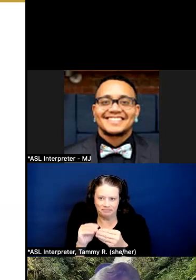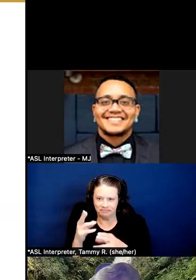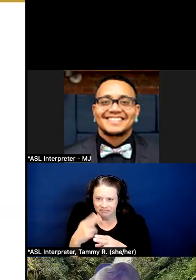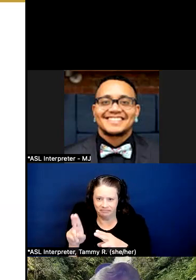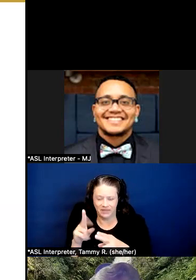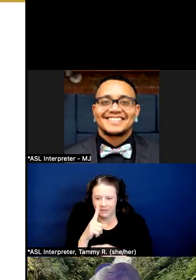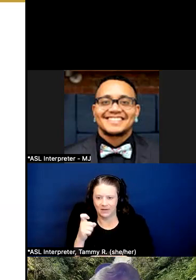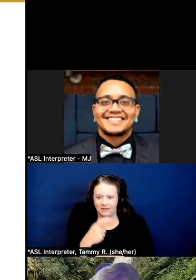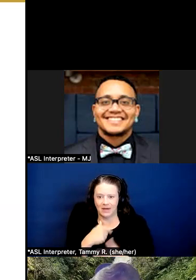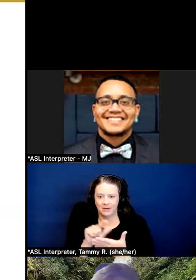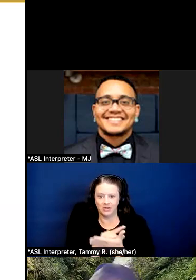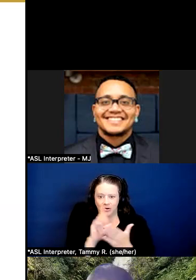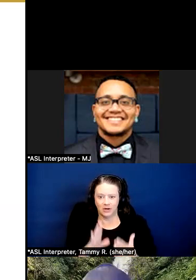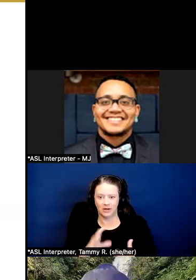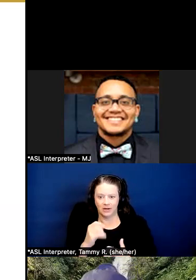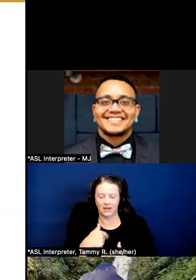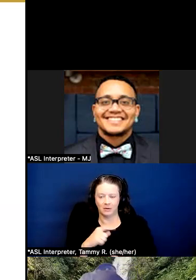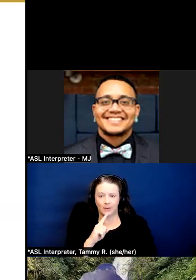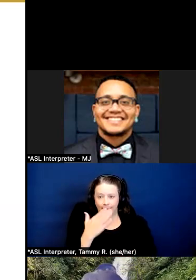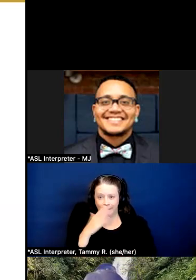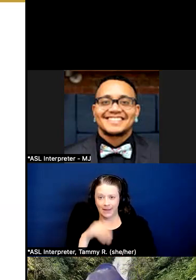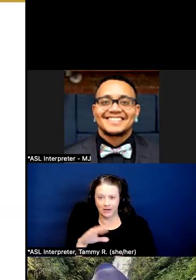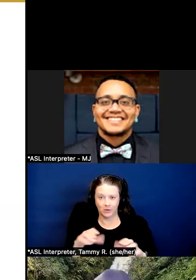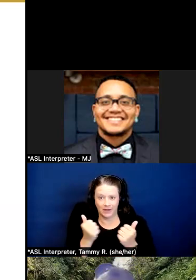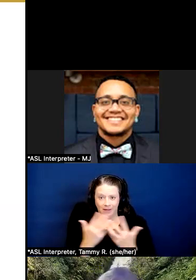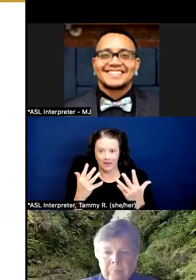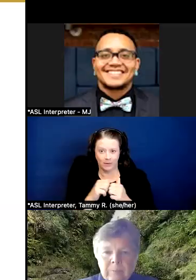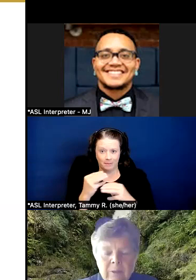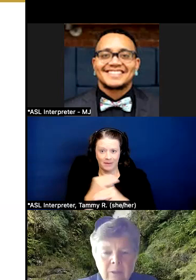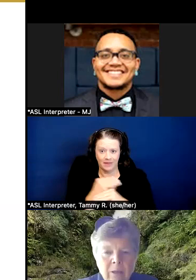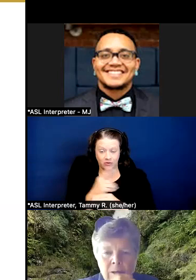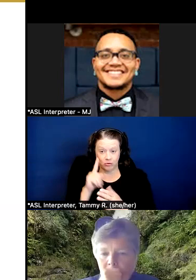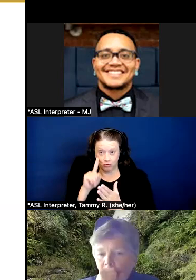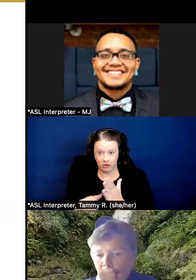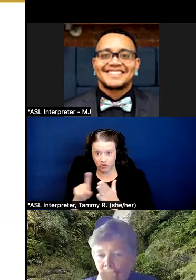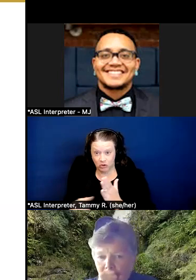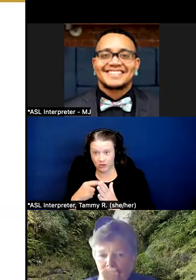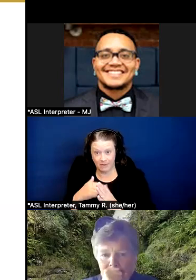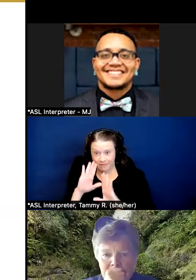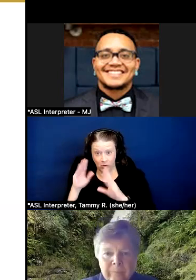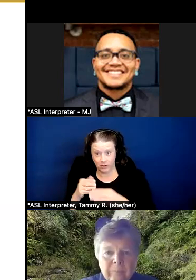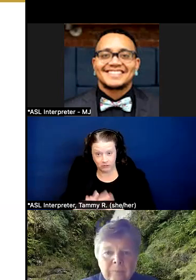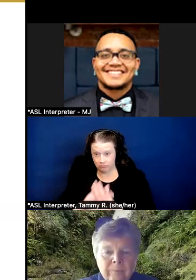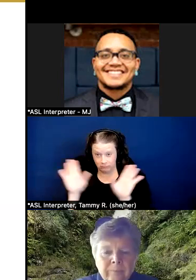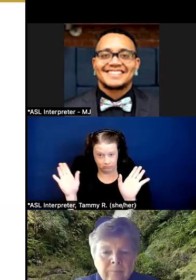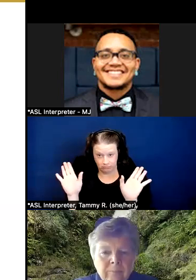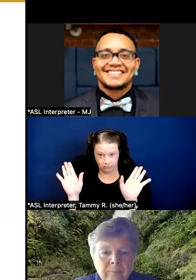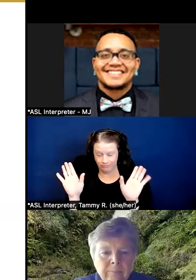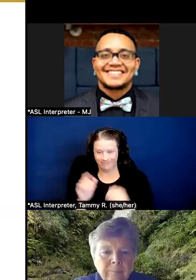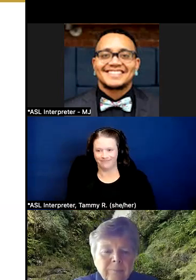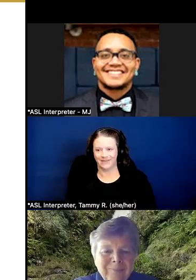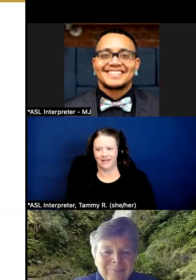I am an attorney and I'm very bad at doing anything with math. So research is not my cup of